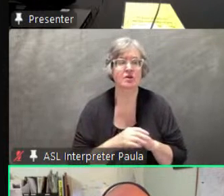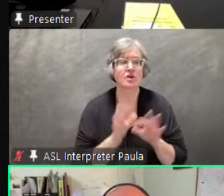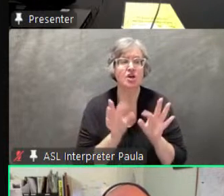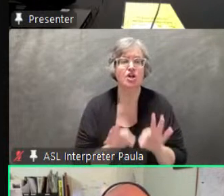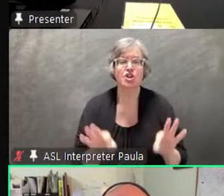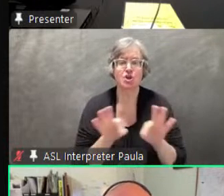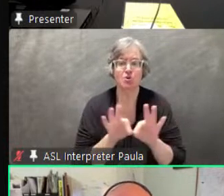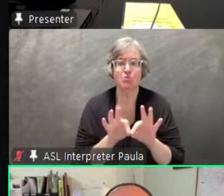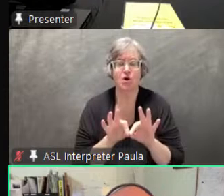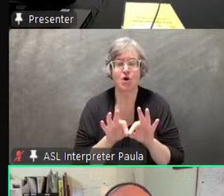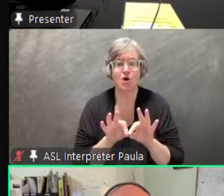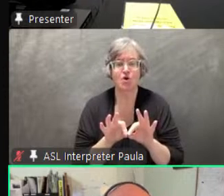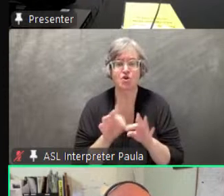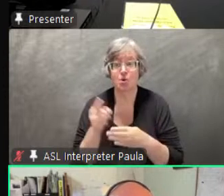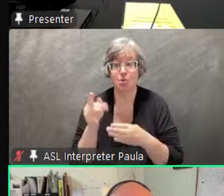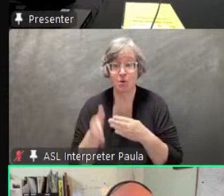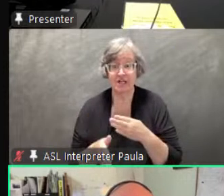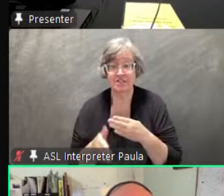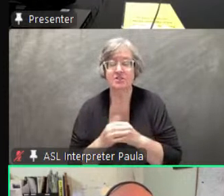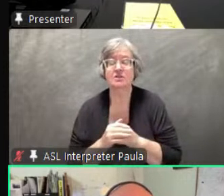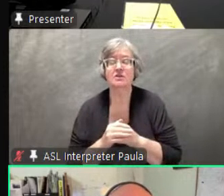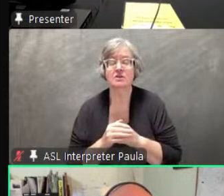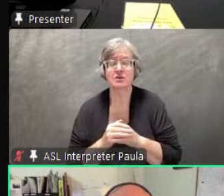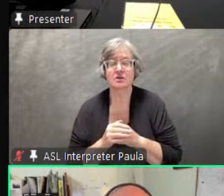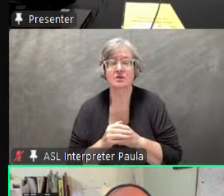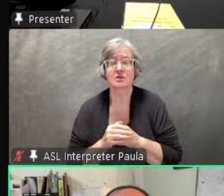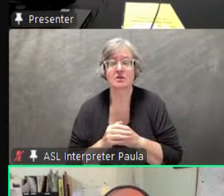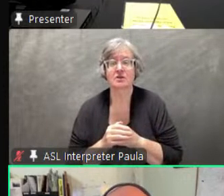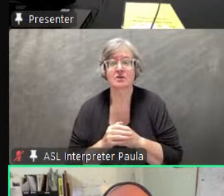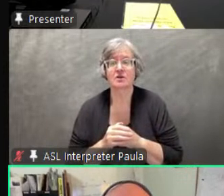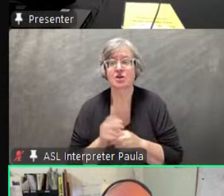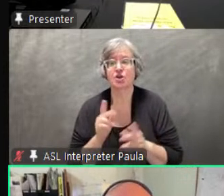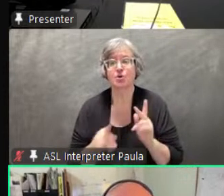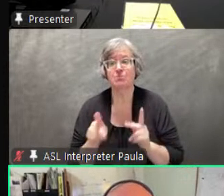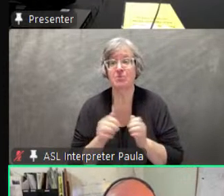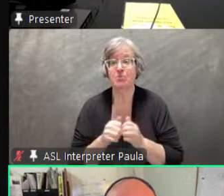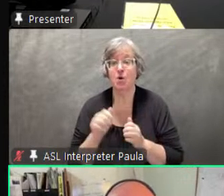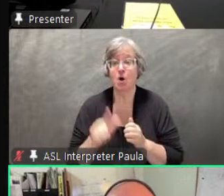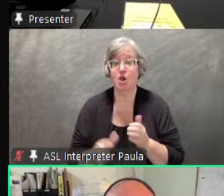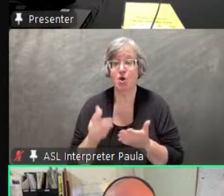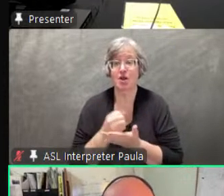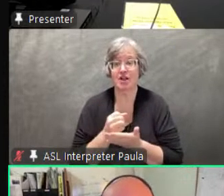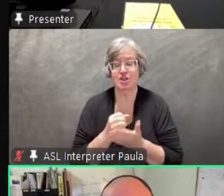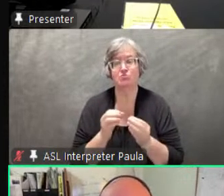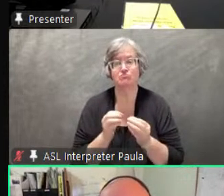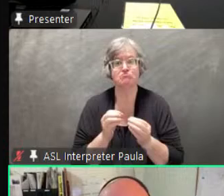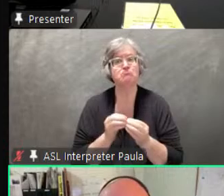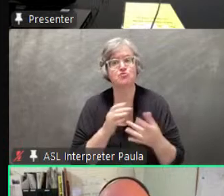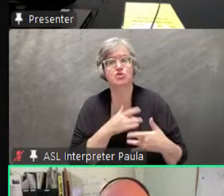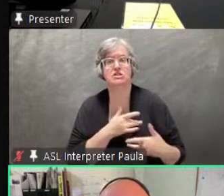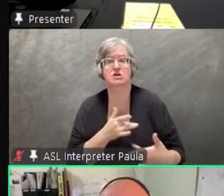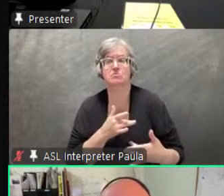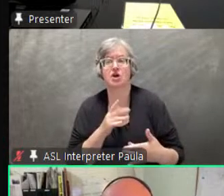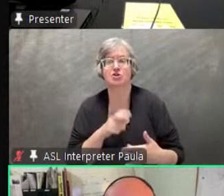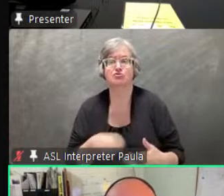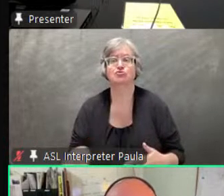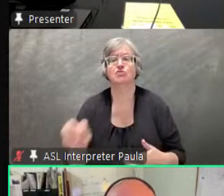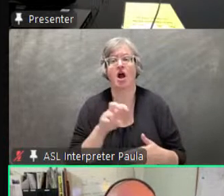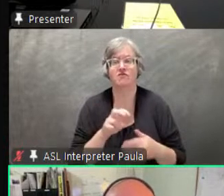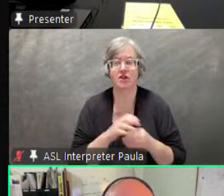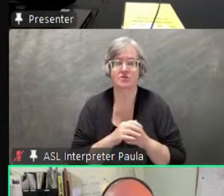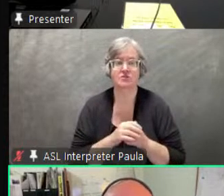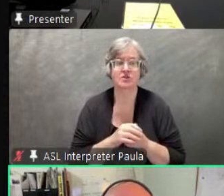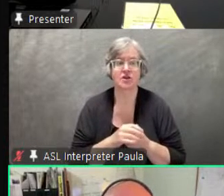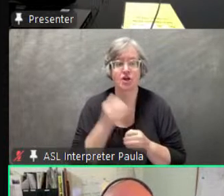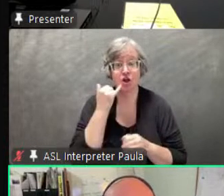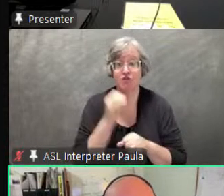point about weekends, again, is that people with lower incomes are more likely to be traveling then. If you